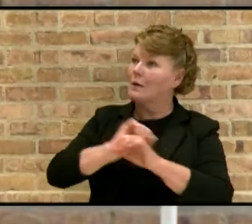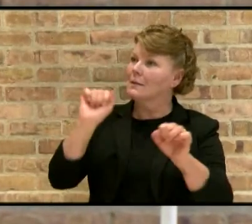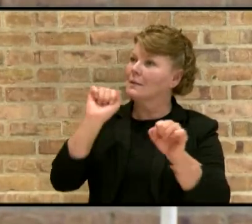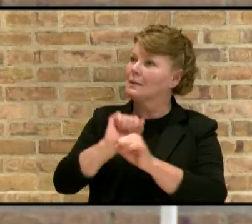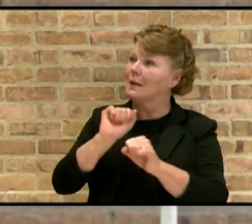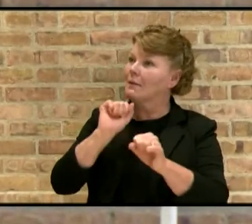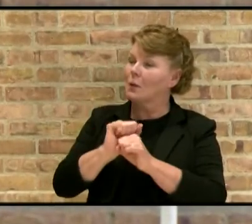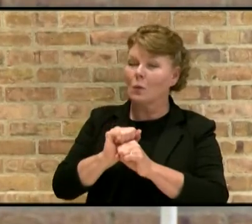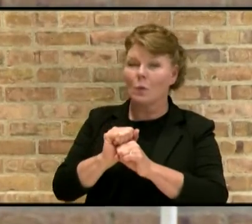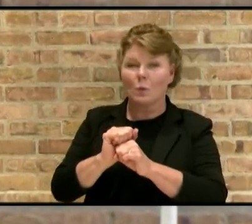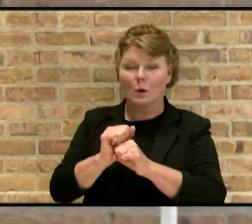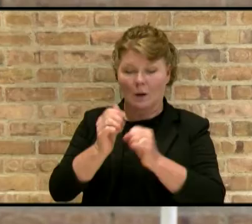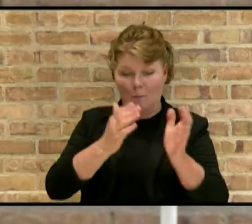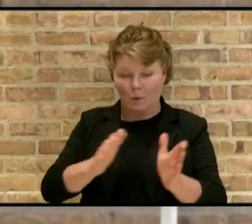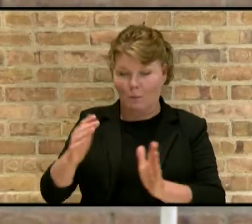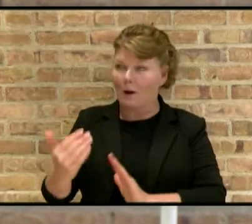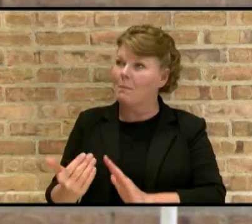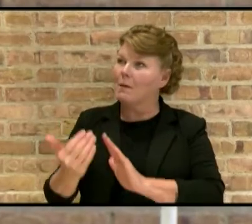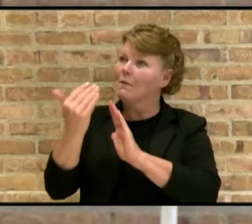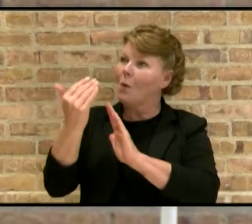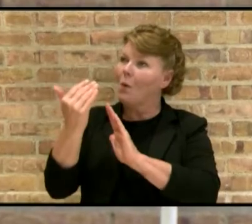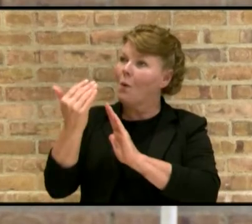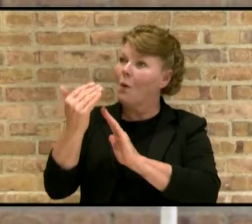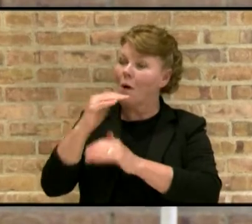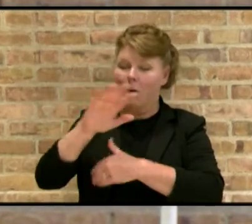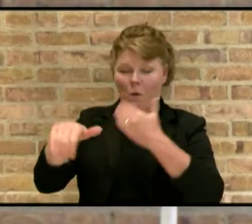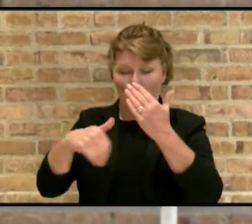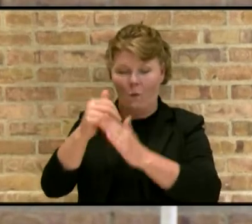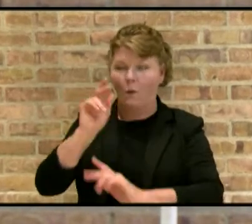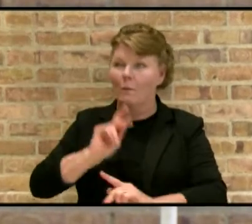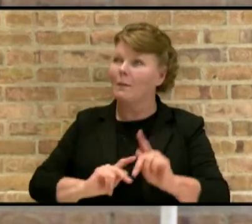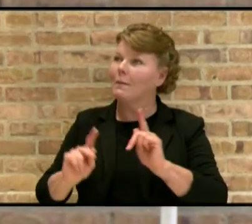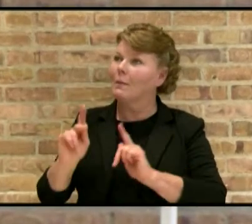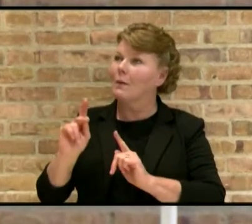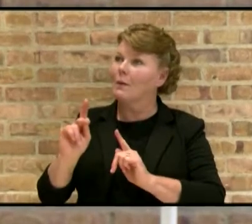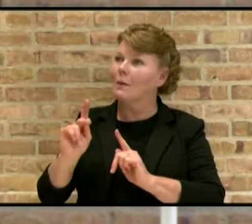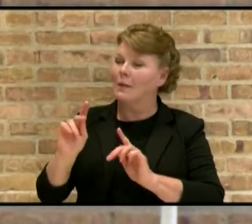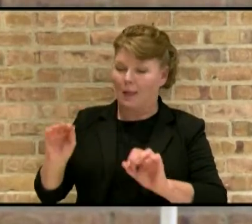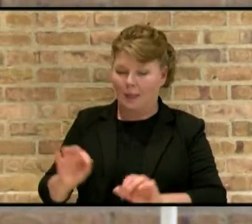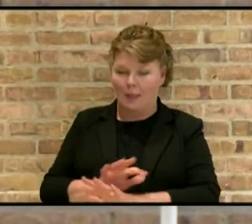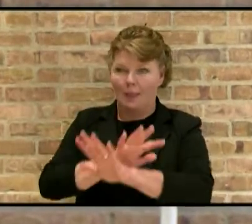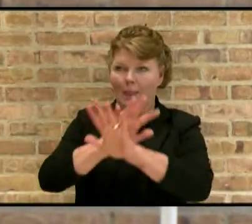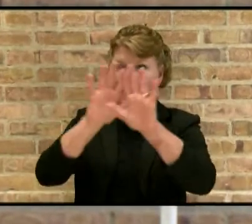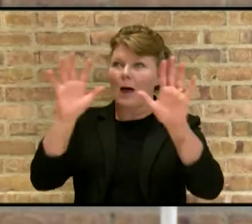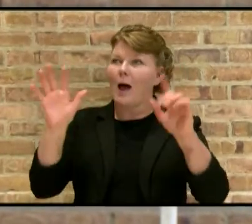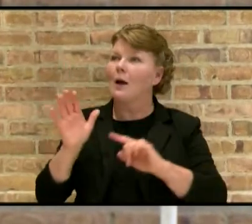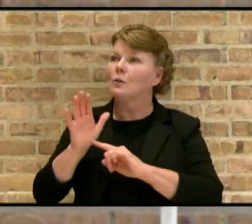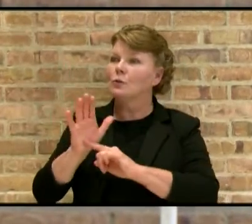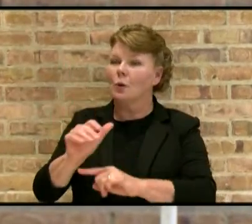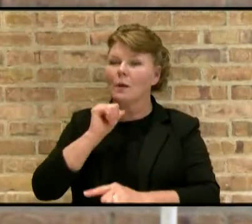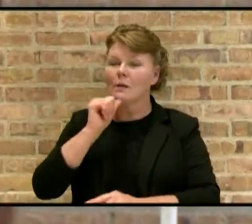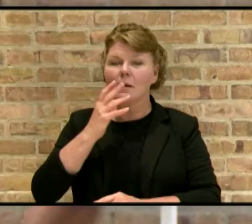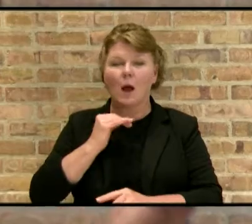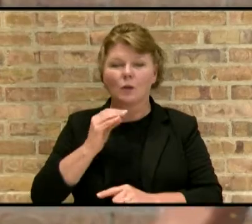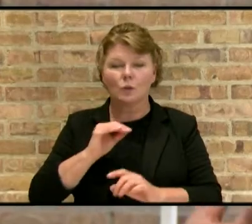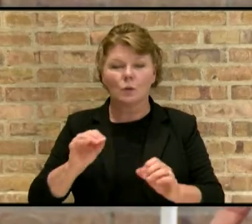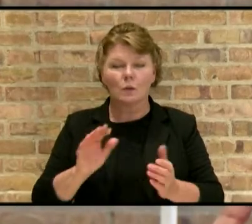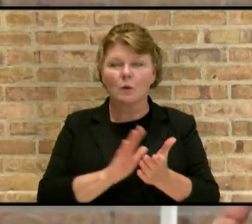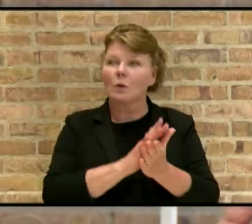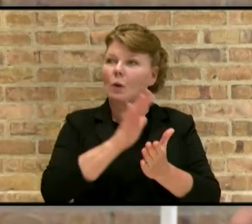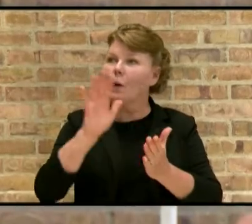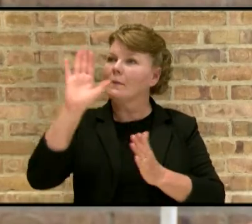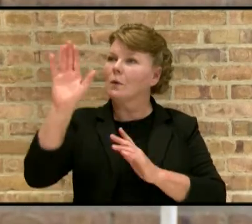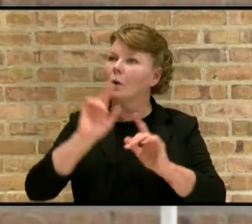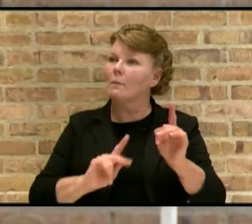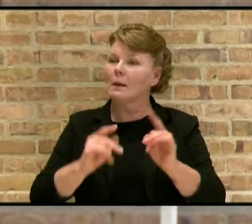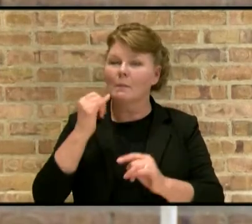salvation, which you have prepared in the sight of all people, a light to lighten the Gentiles and the glory of your